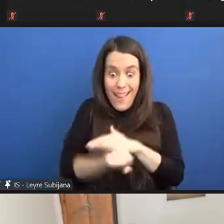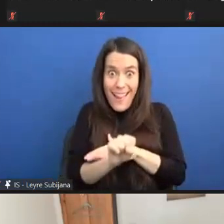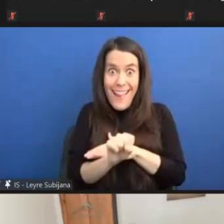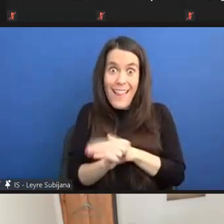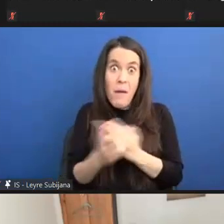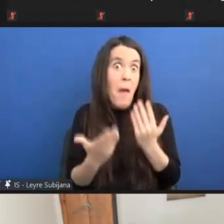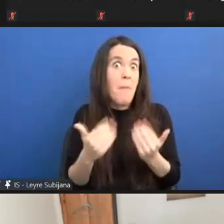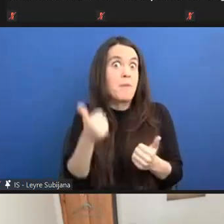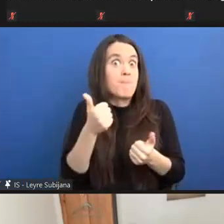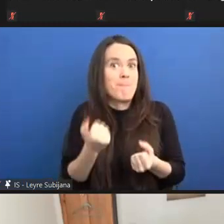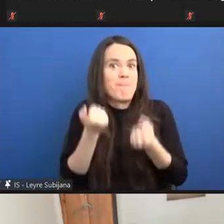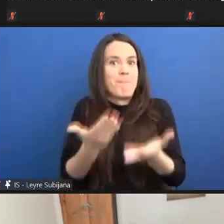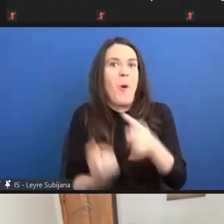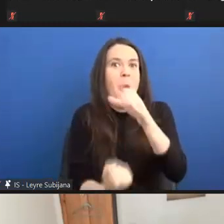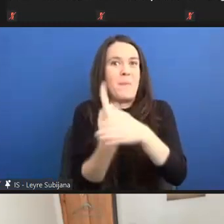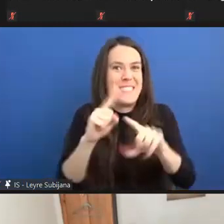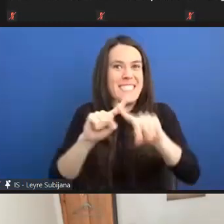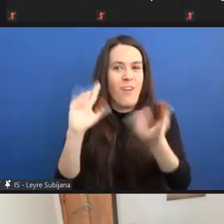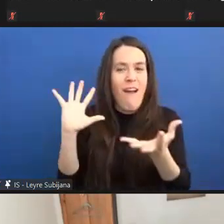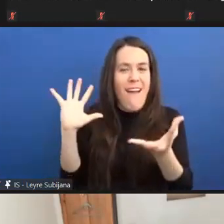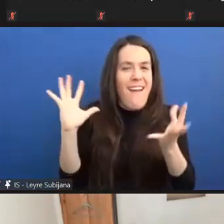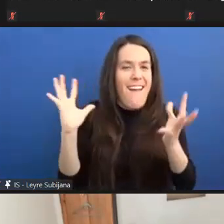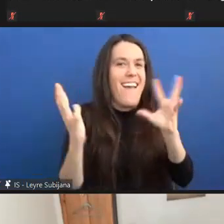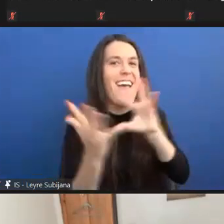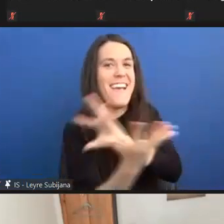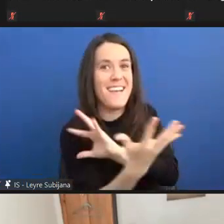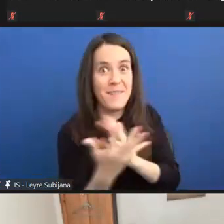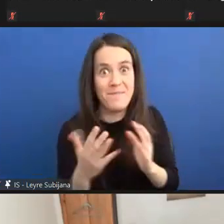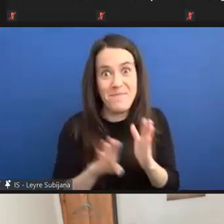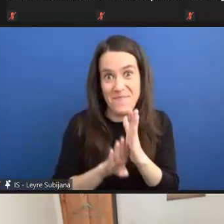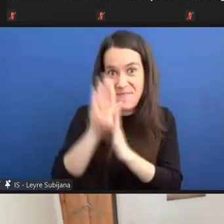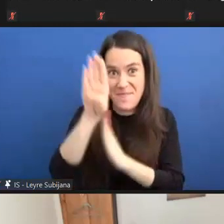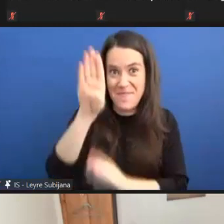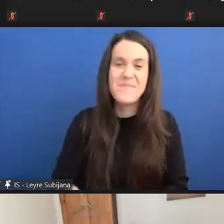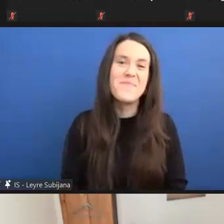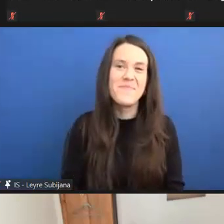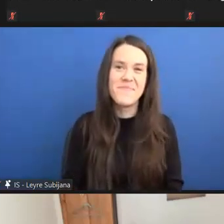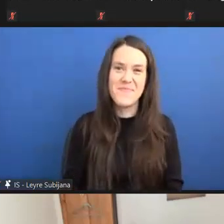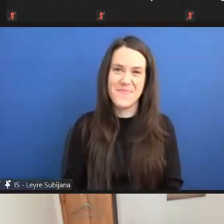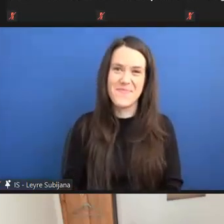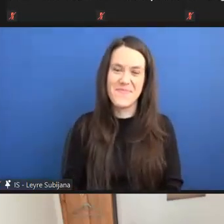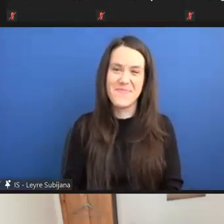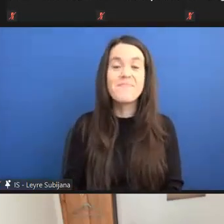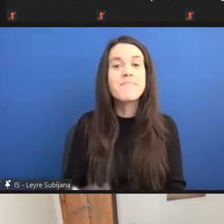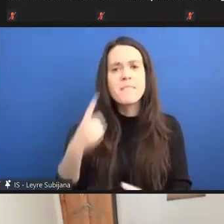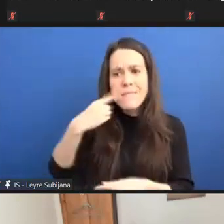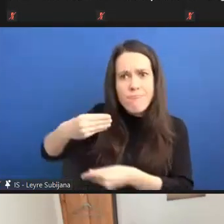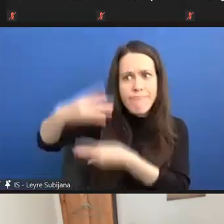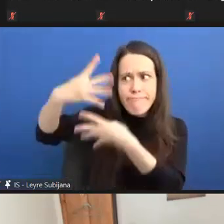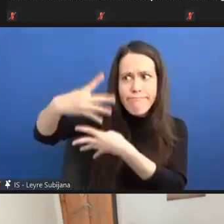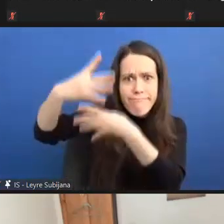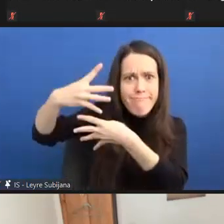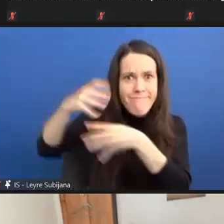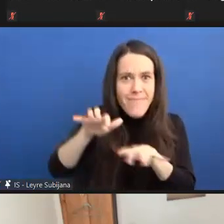opportunity. We have a number of other questions coming in that I'm just looking